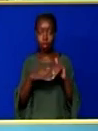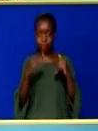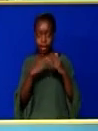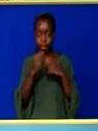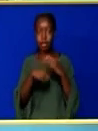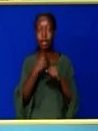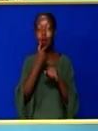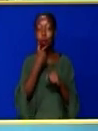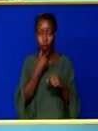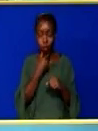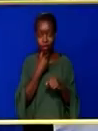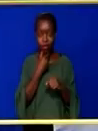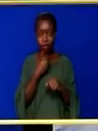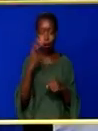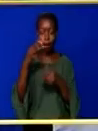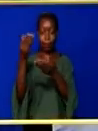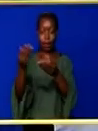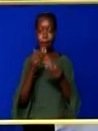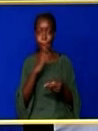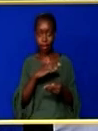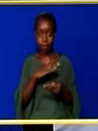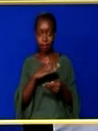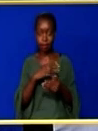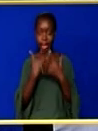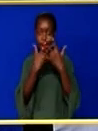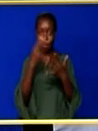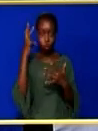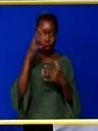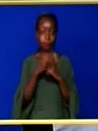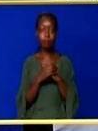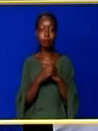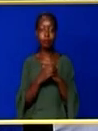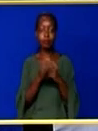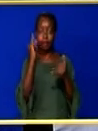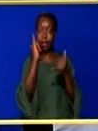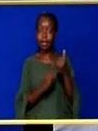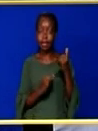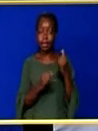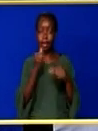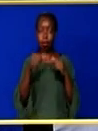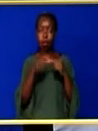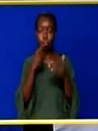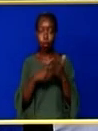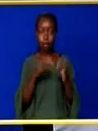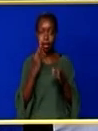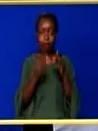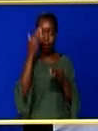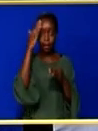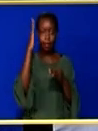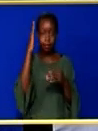it will be revoked. You were above 8 years of age, but you cheated. By the time, yes. And then finally, the last one was about if they